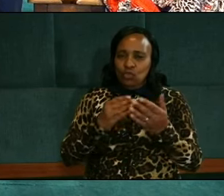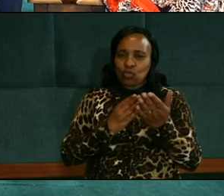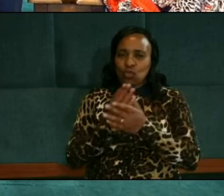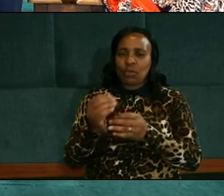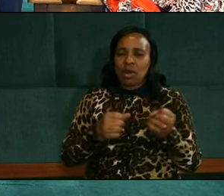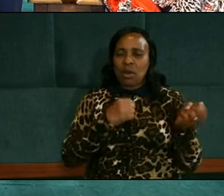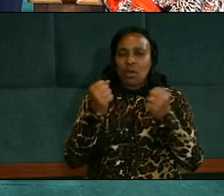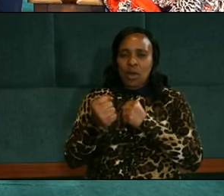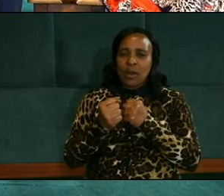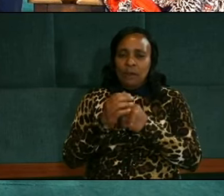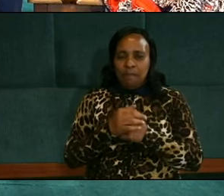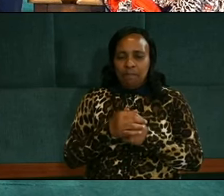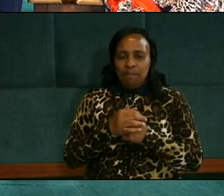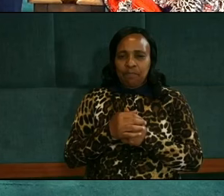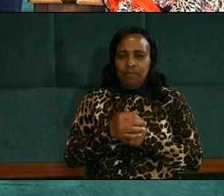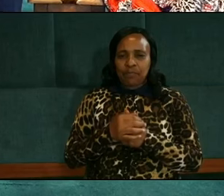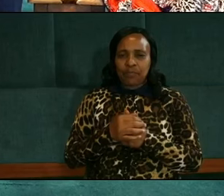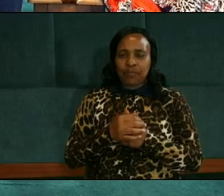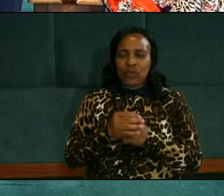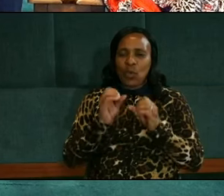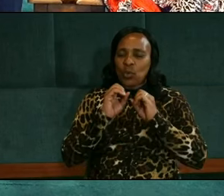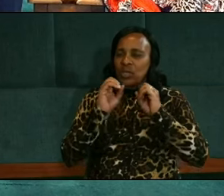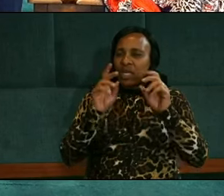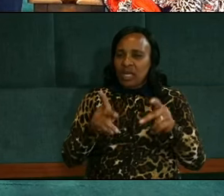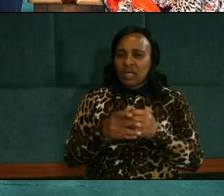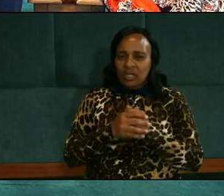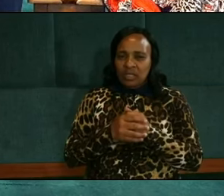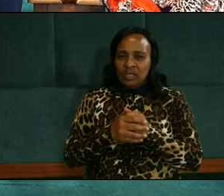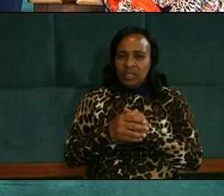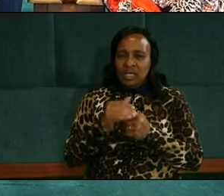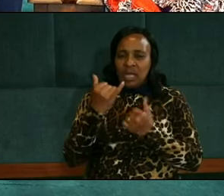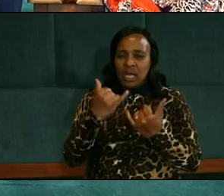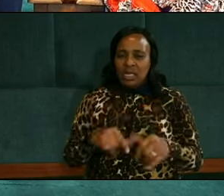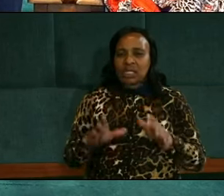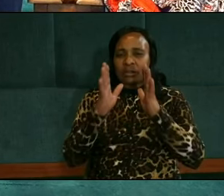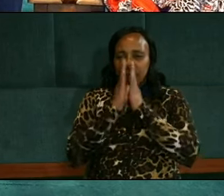you in advance, God. Wow, yes, that's a brief prayer.